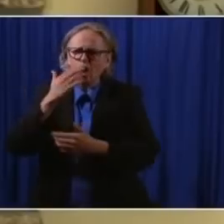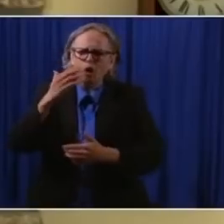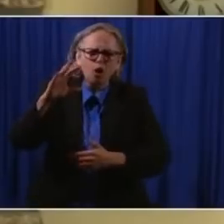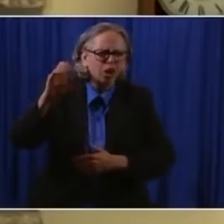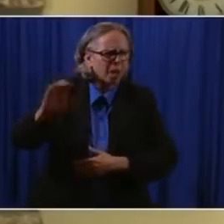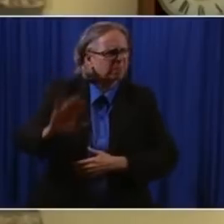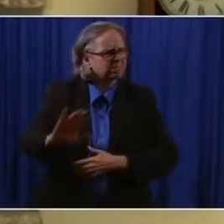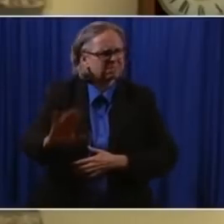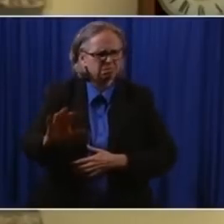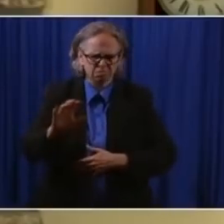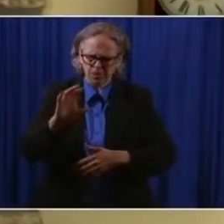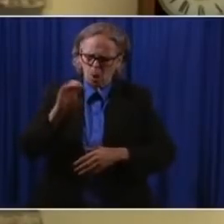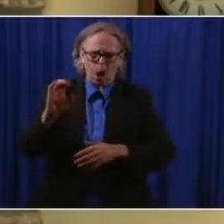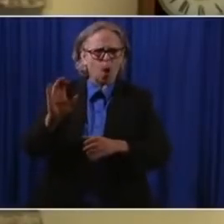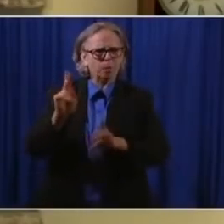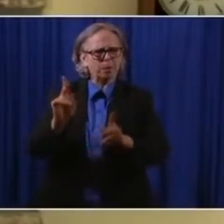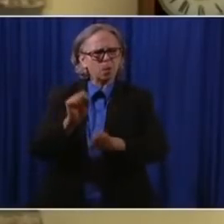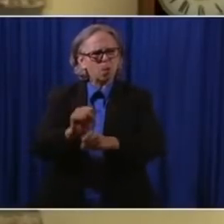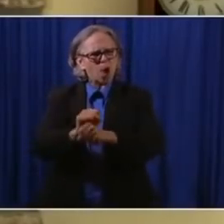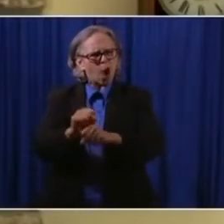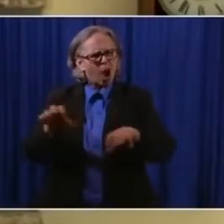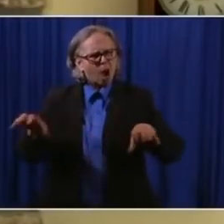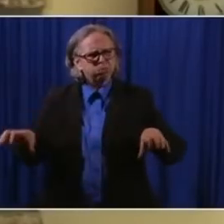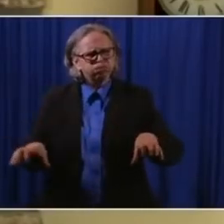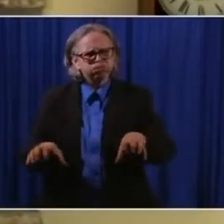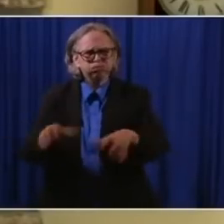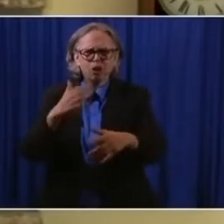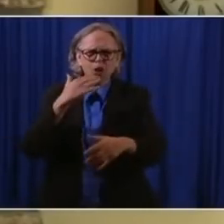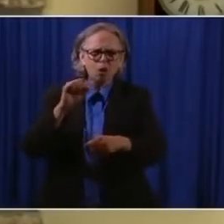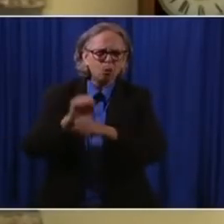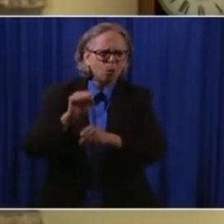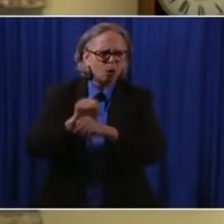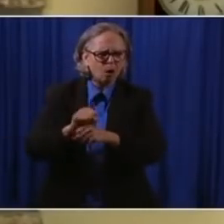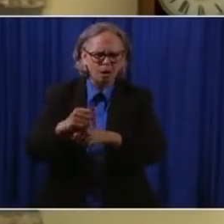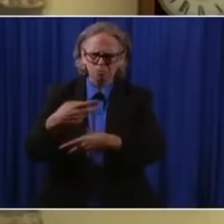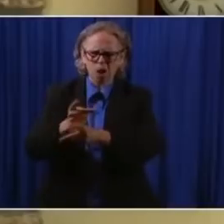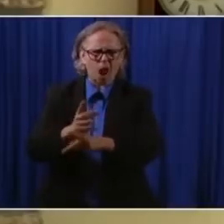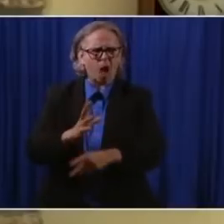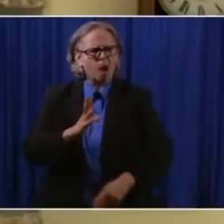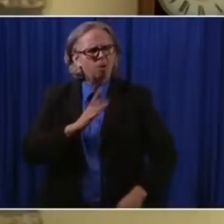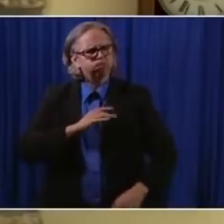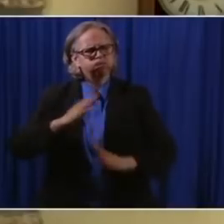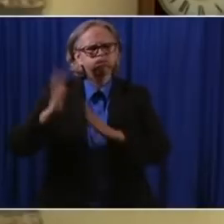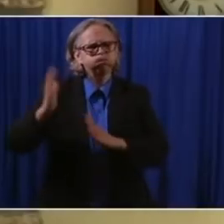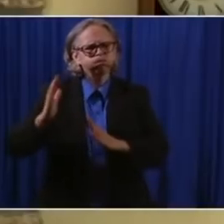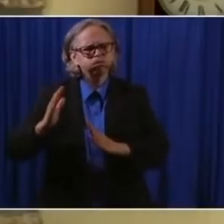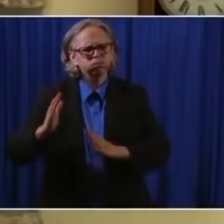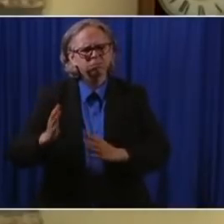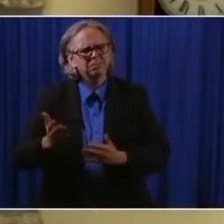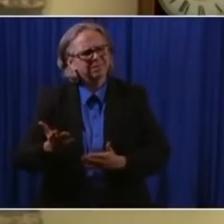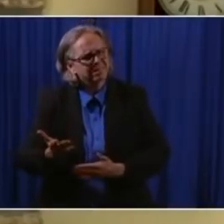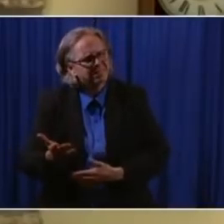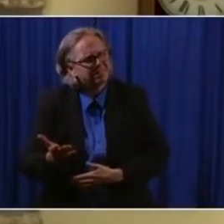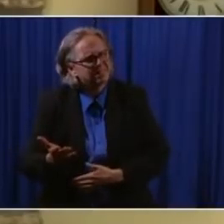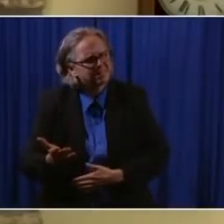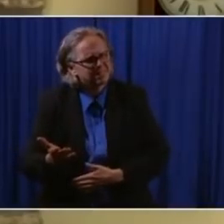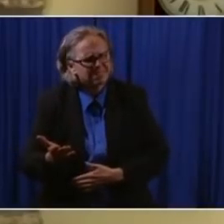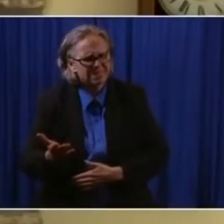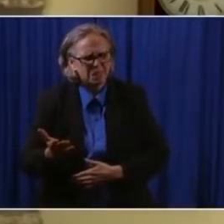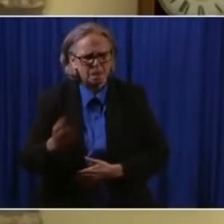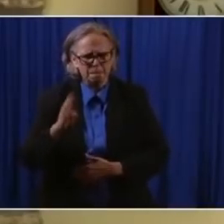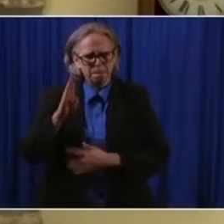who are doing a good job and making a good product. So, we should not have any kind of boycott.